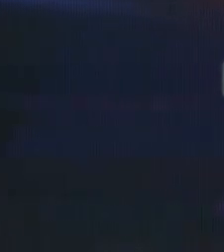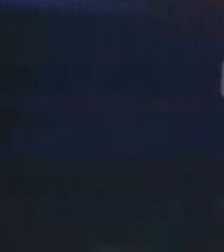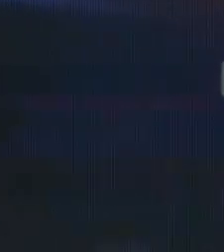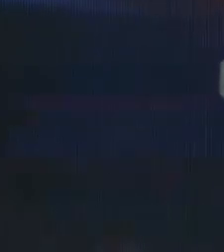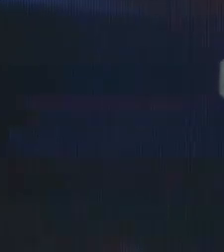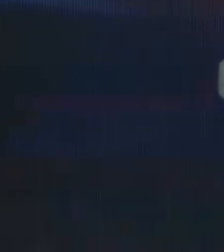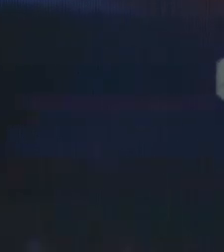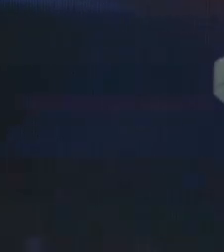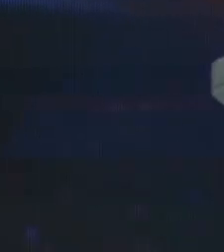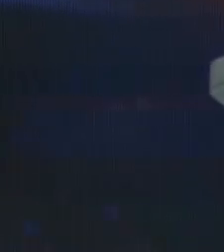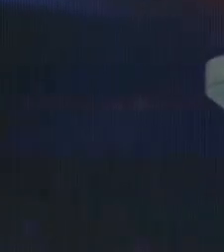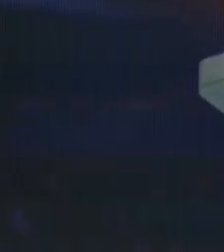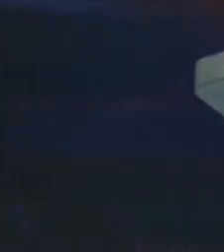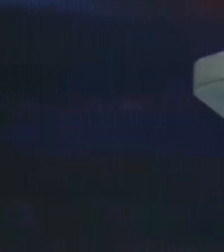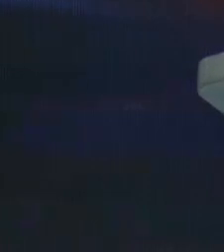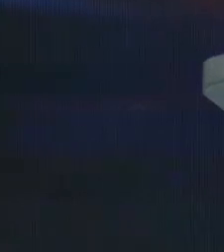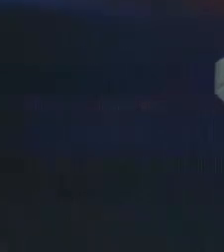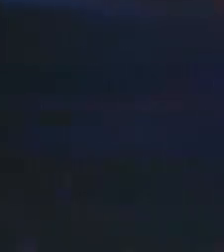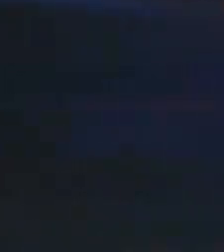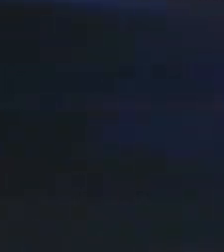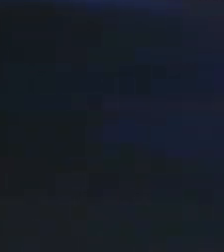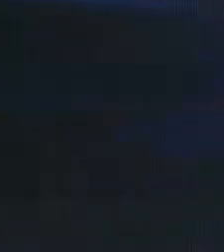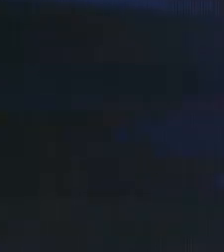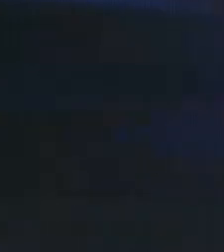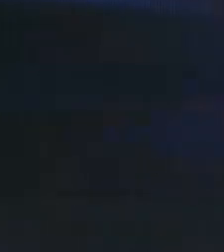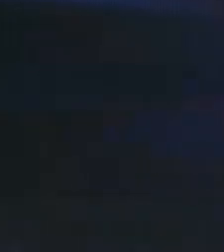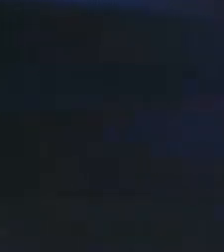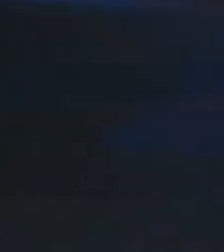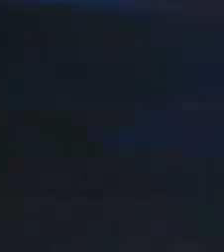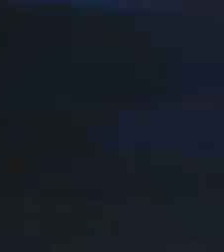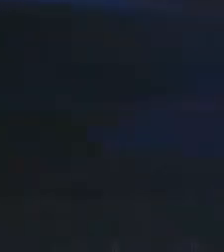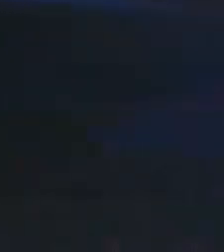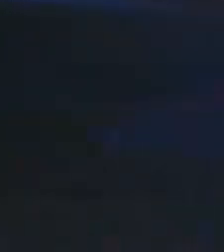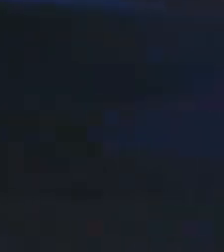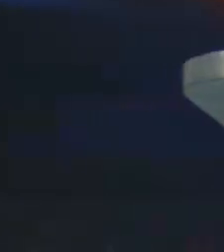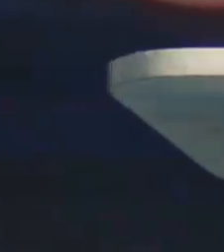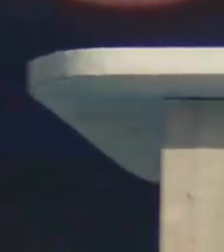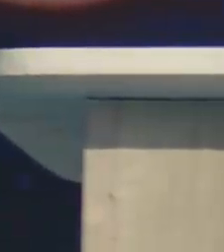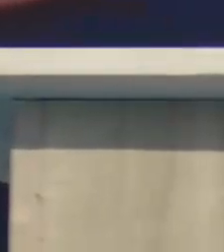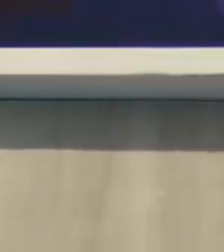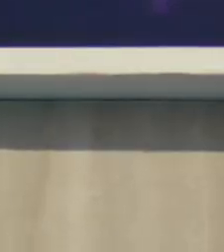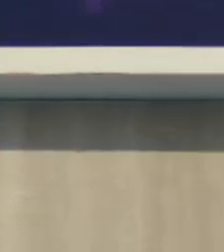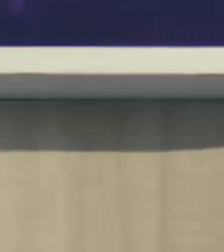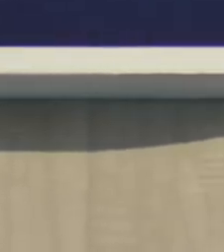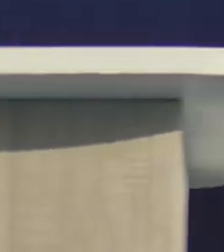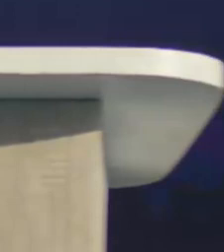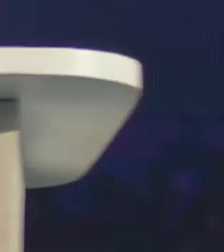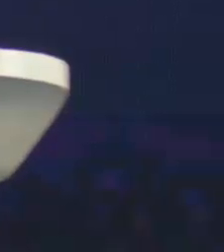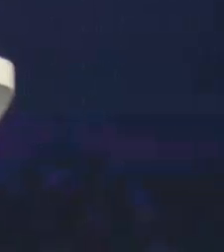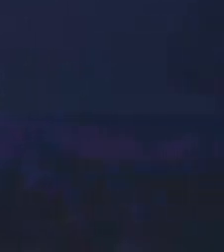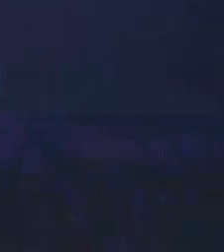bear, the position that we hold. We're in the ministry to do something, and something definite,